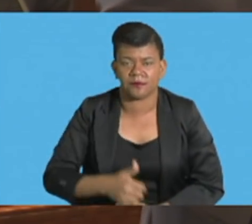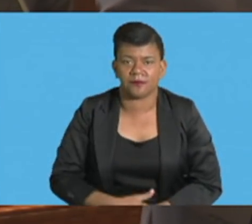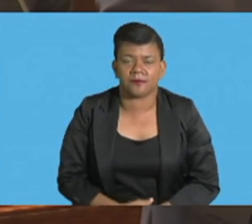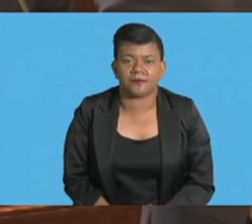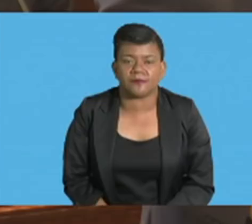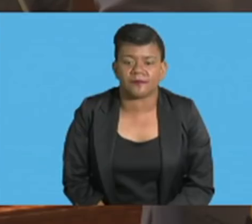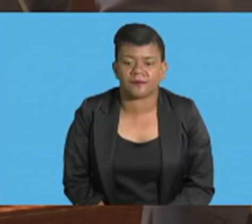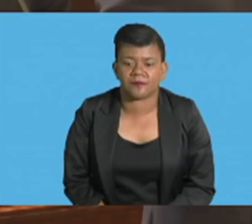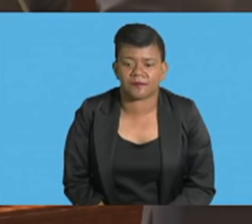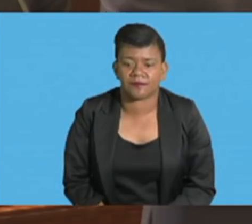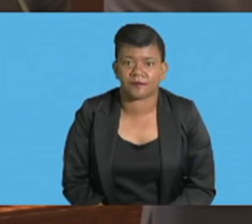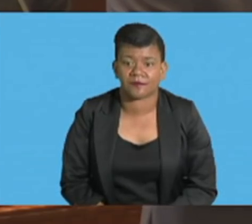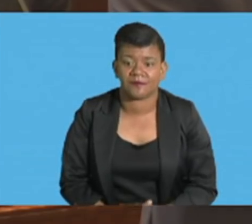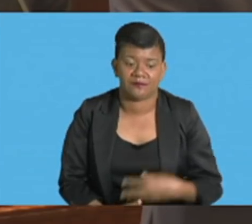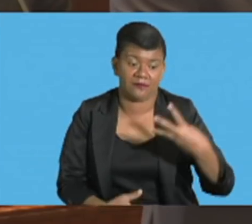50%.